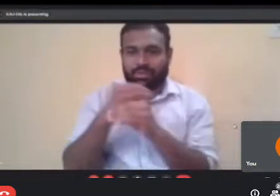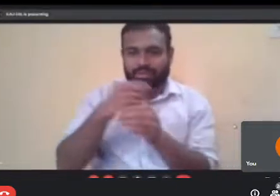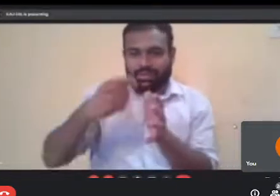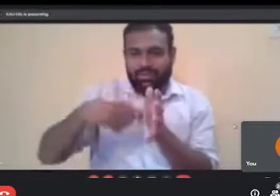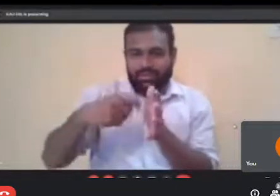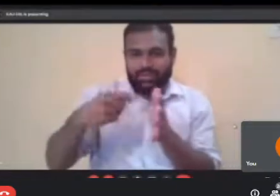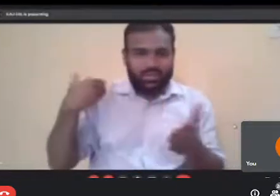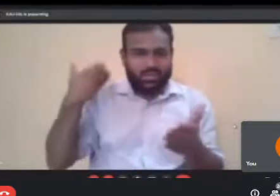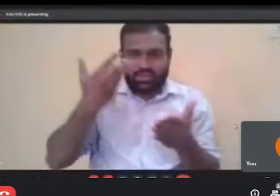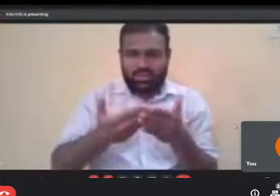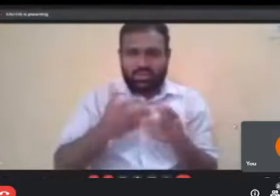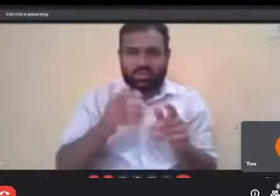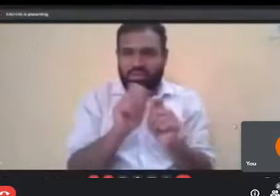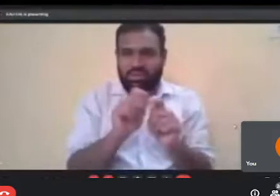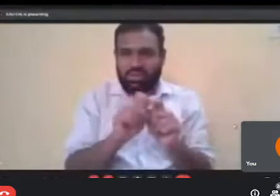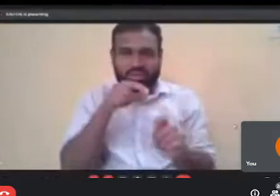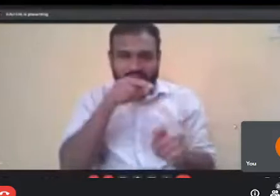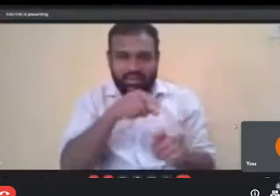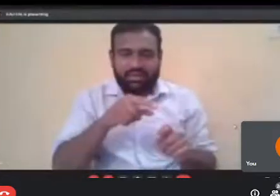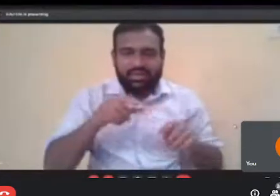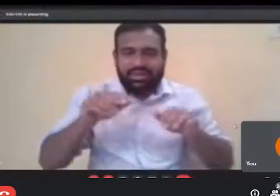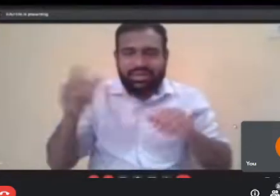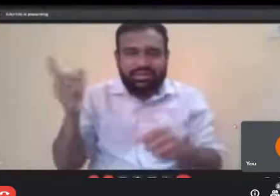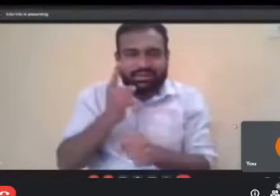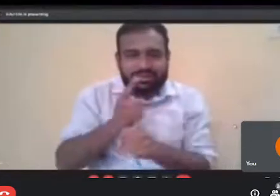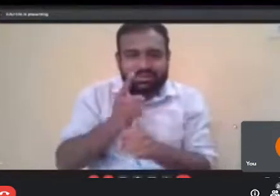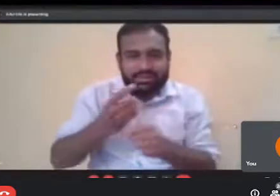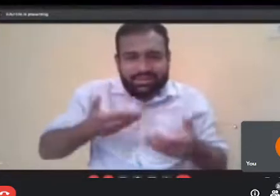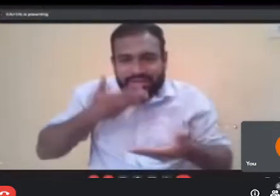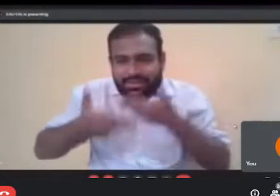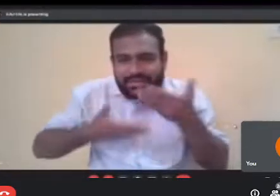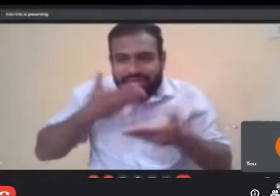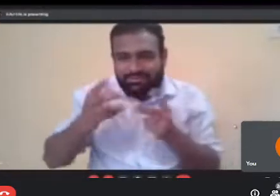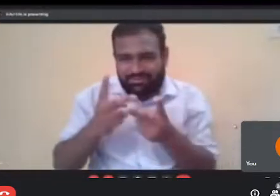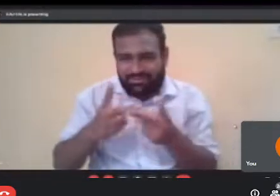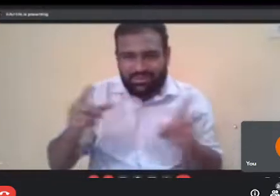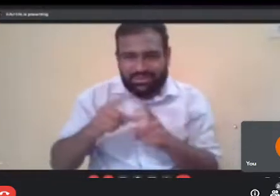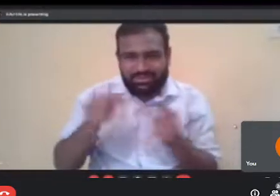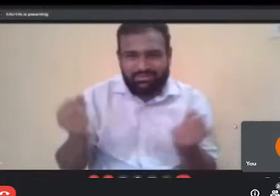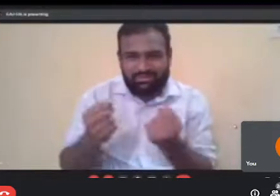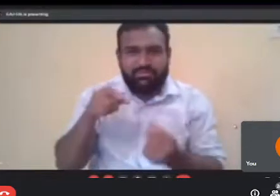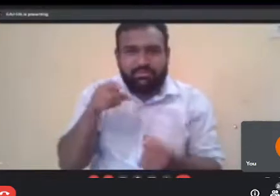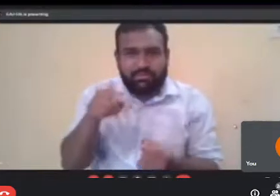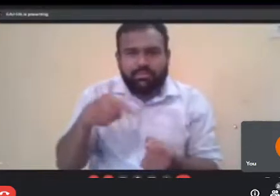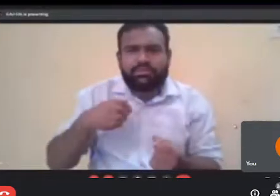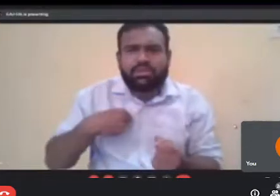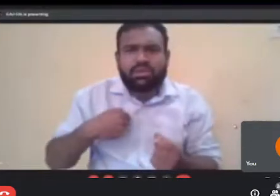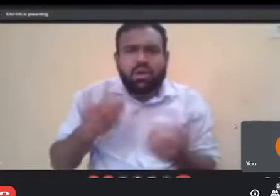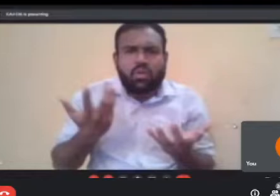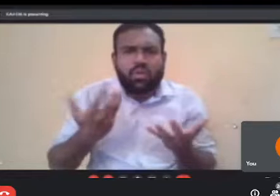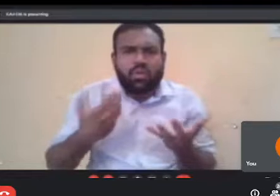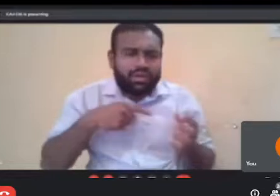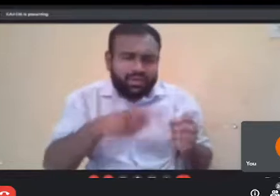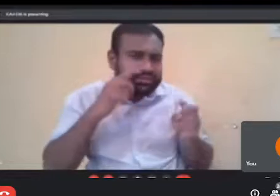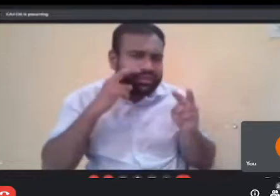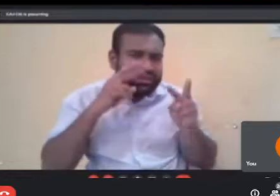Here you can see the methodology about the project. The teacher teaches to the, you know, different childrens, and how